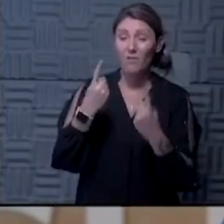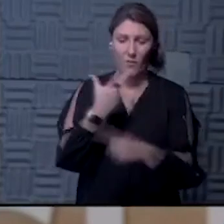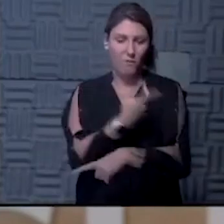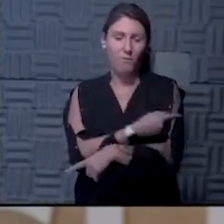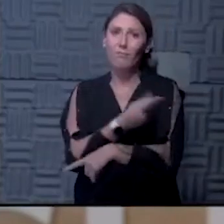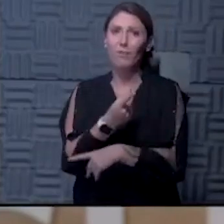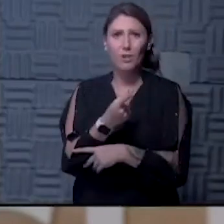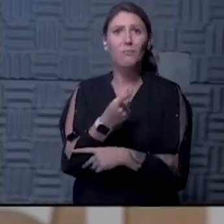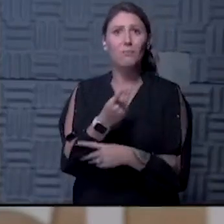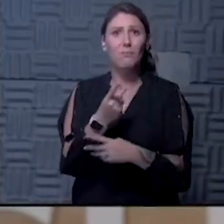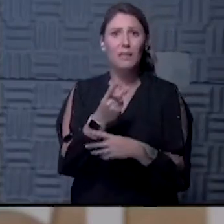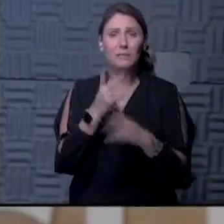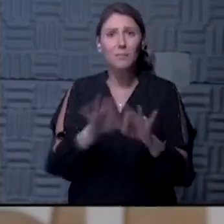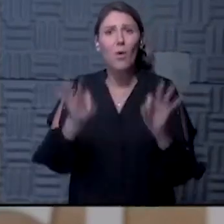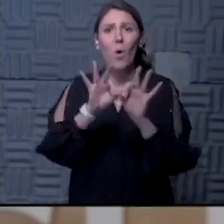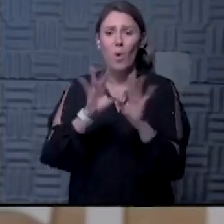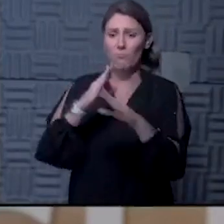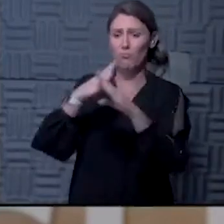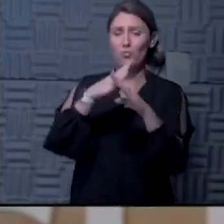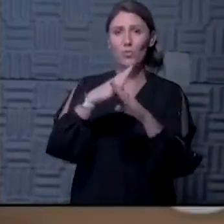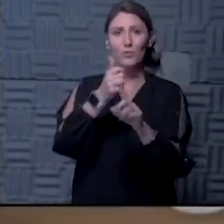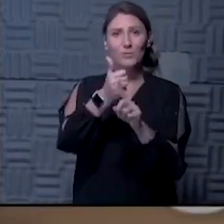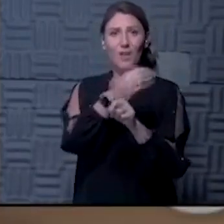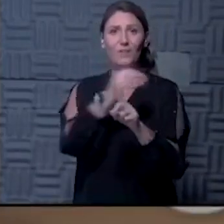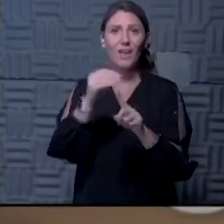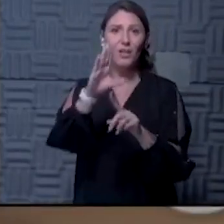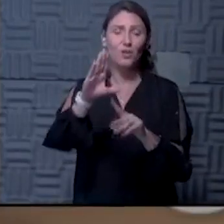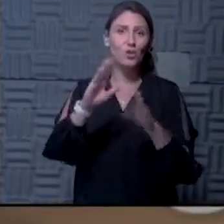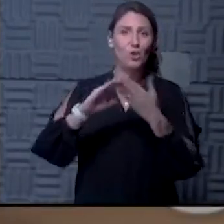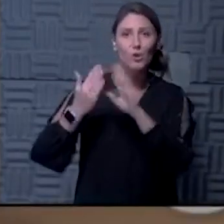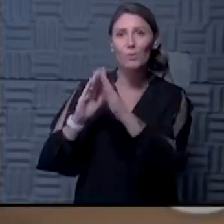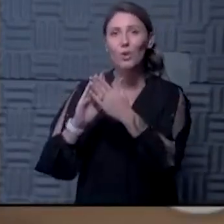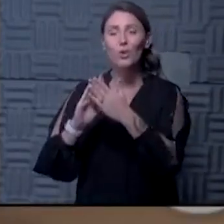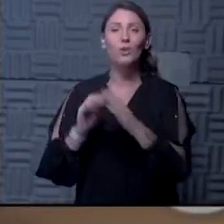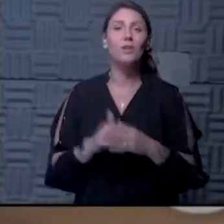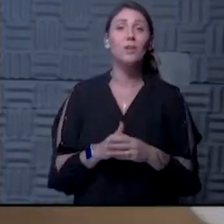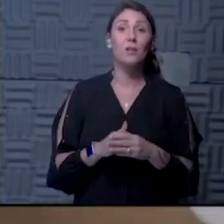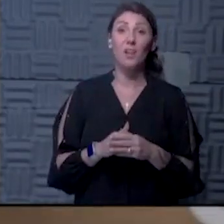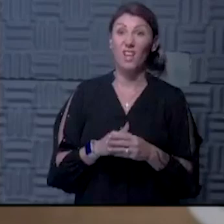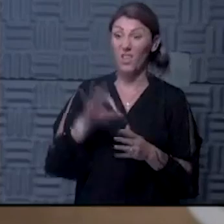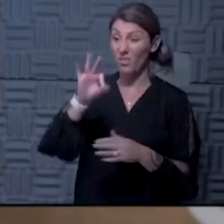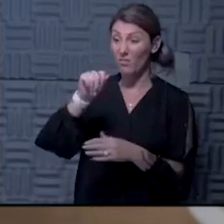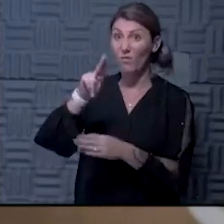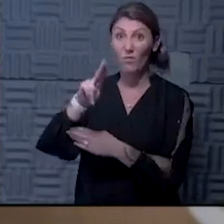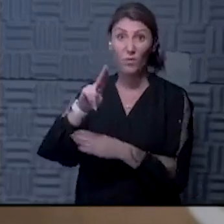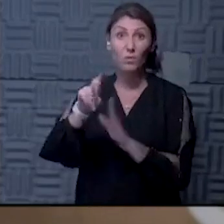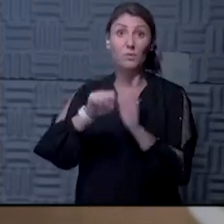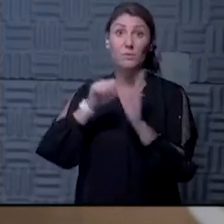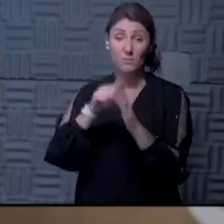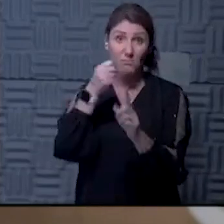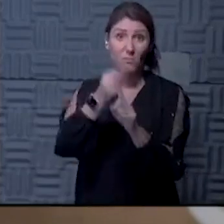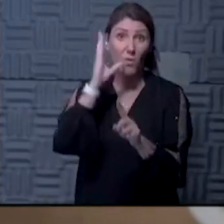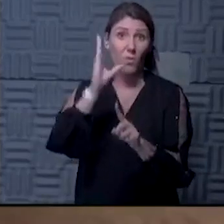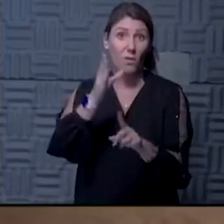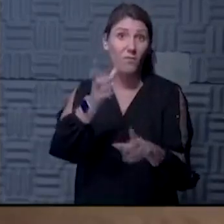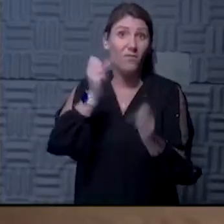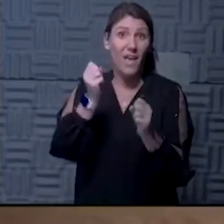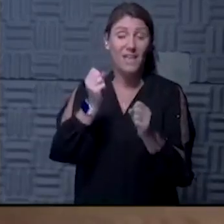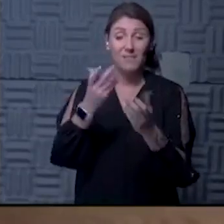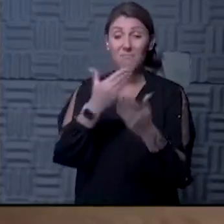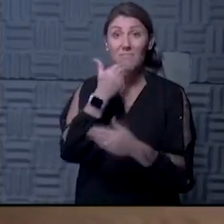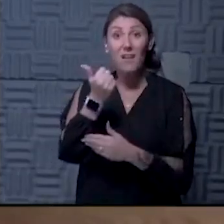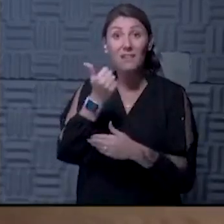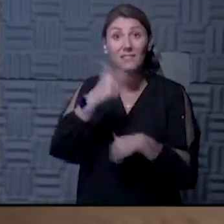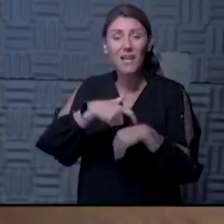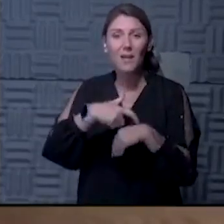yourself, your family, and your community. Flu season will be here fast. The best time to get your flu shot is now. Getting a